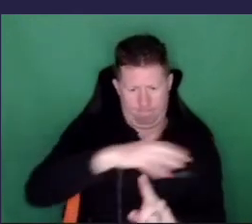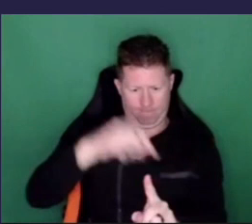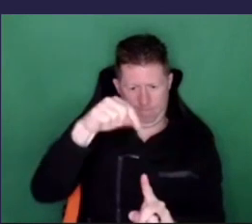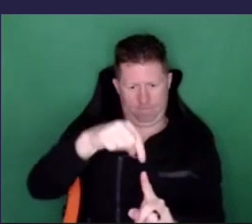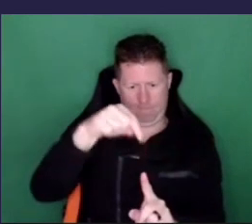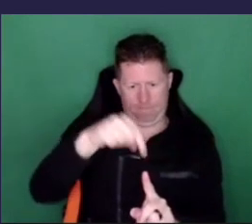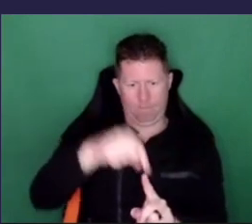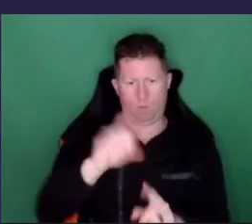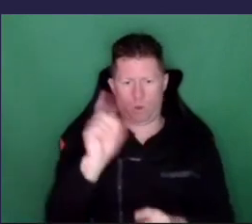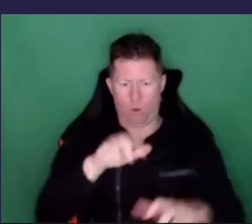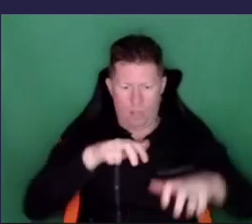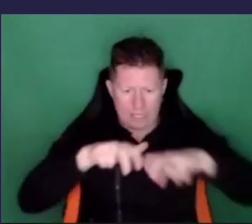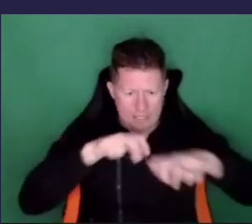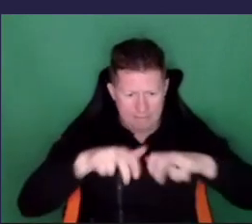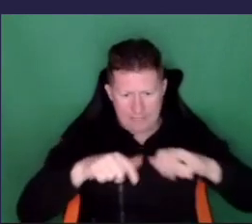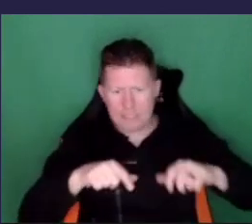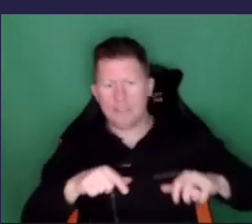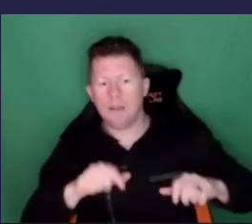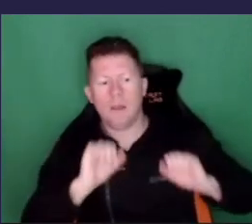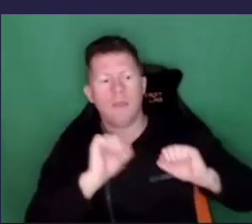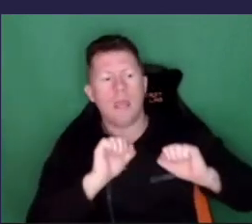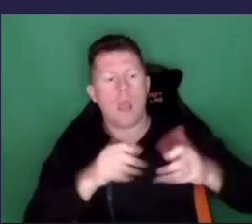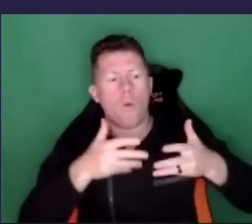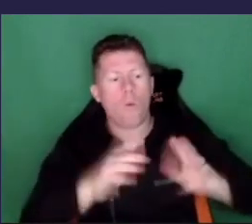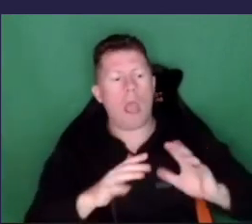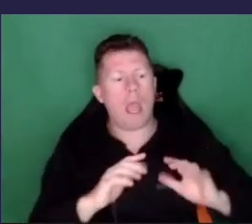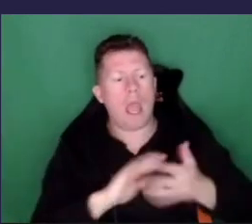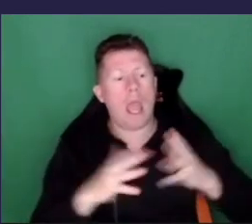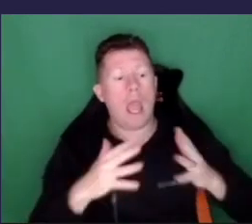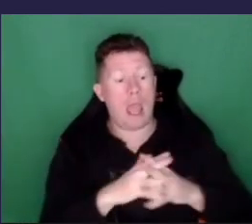bit about how things work there, so that we can